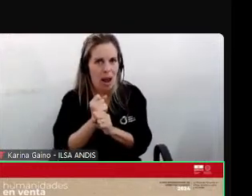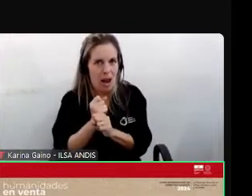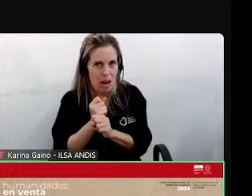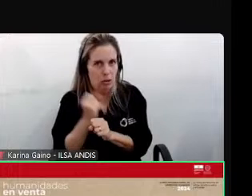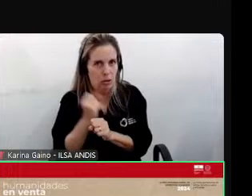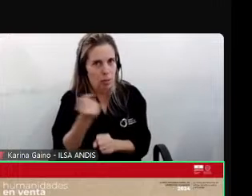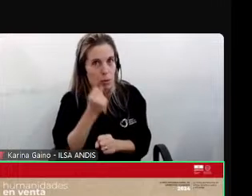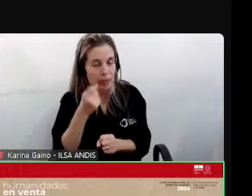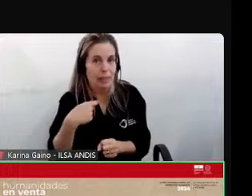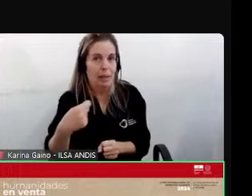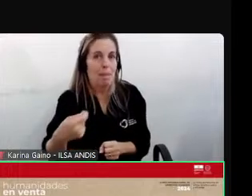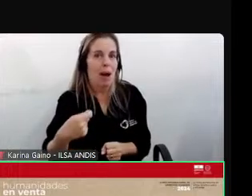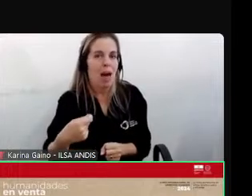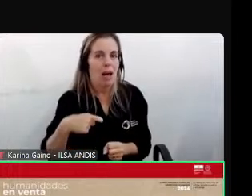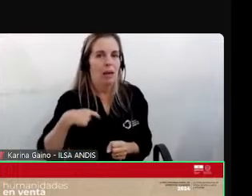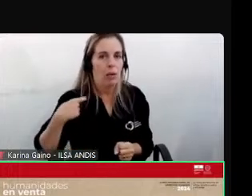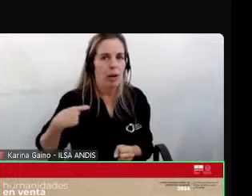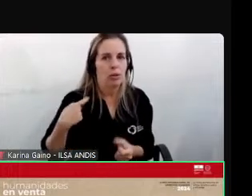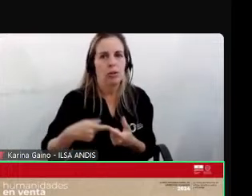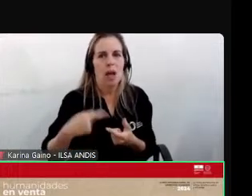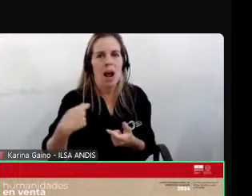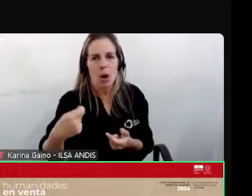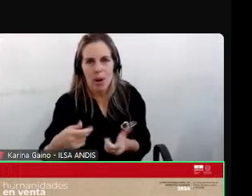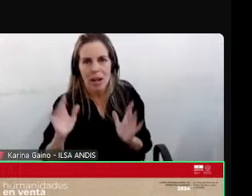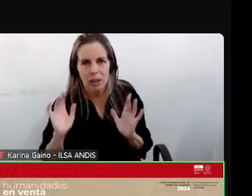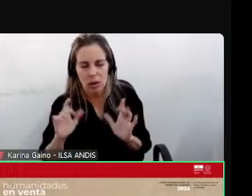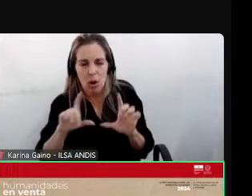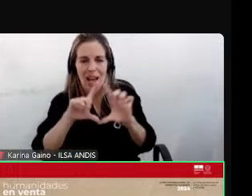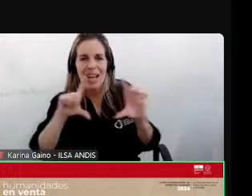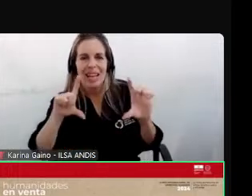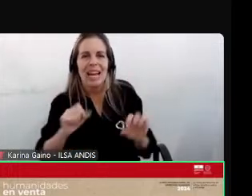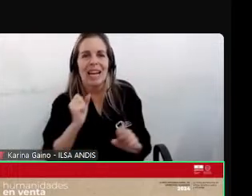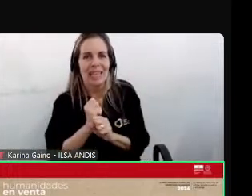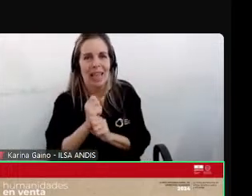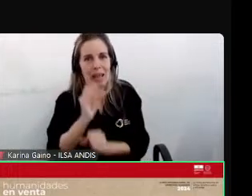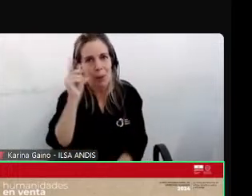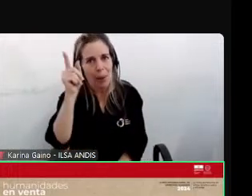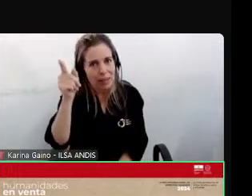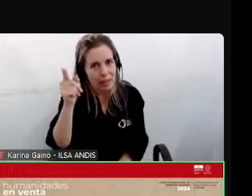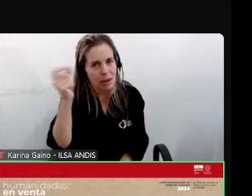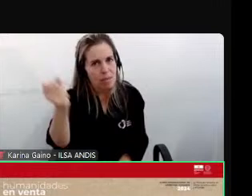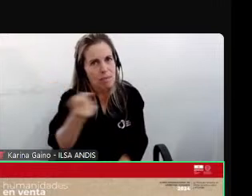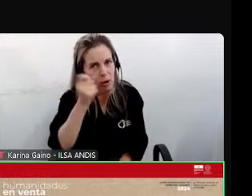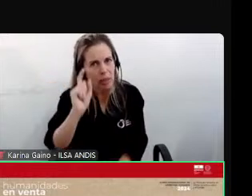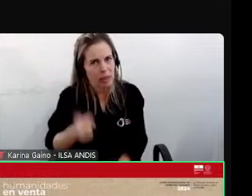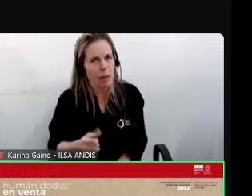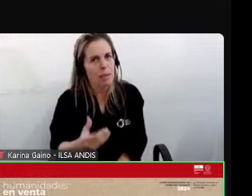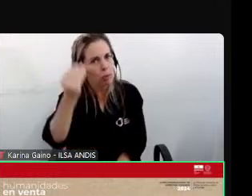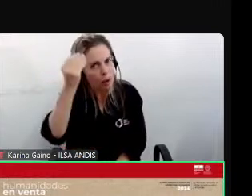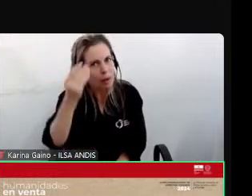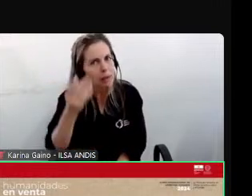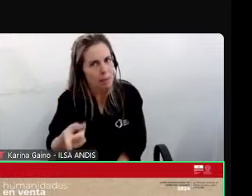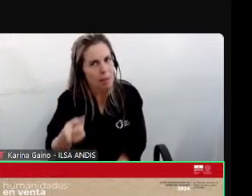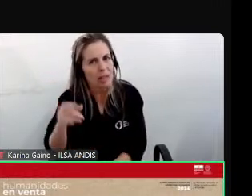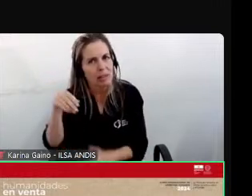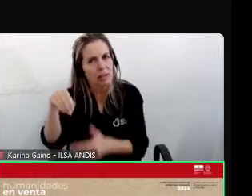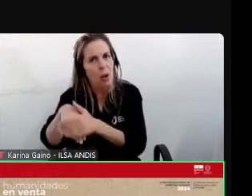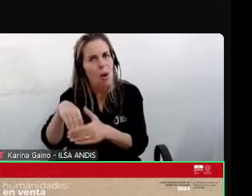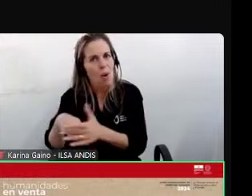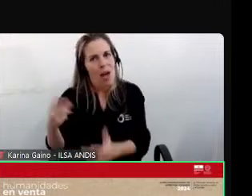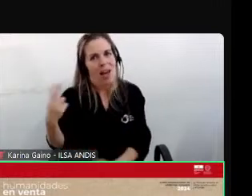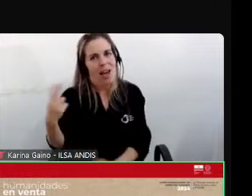very powerful and important and being retained as well in the Brazilian context. So employers know how important these documents are, and that's why they